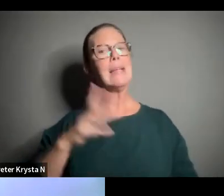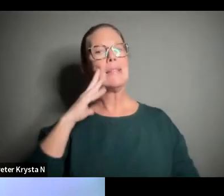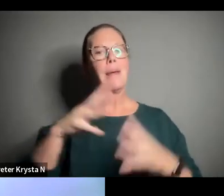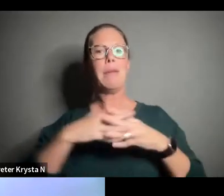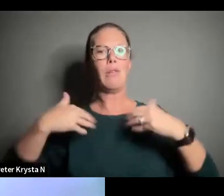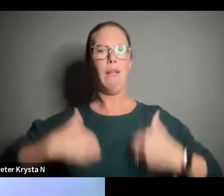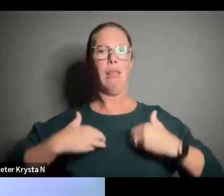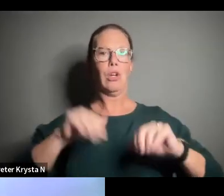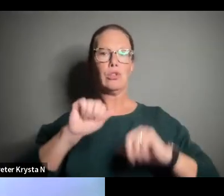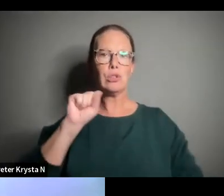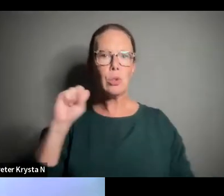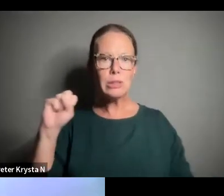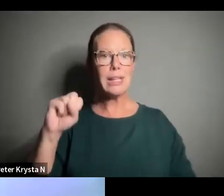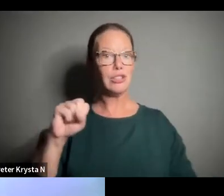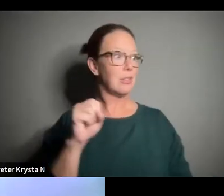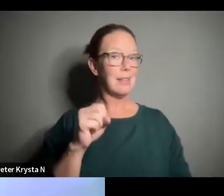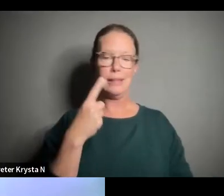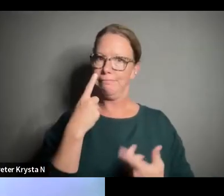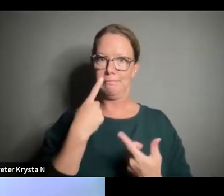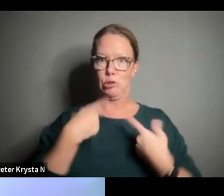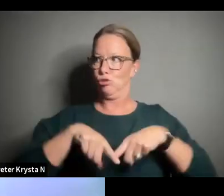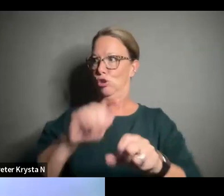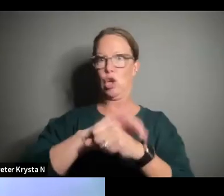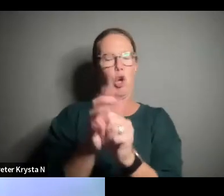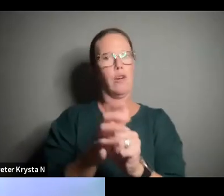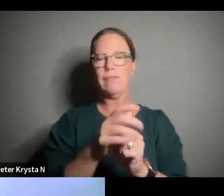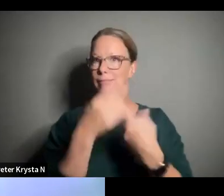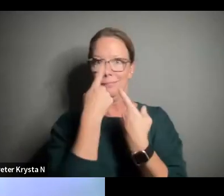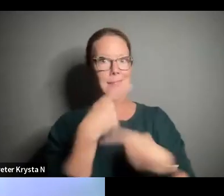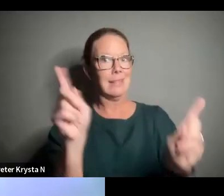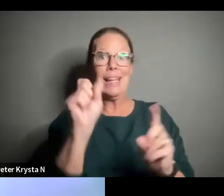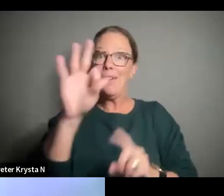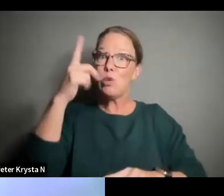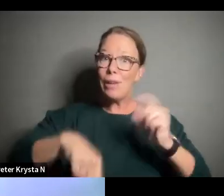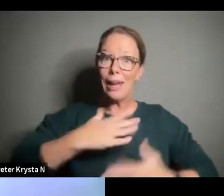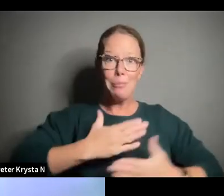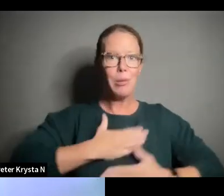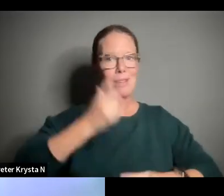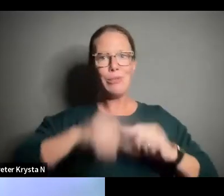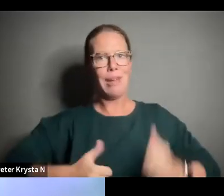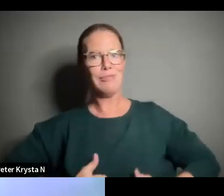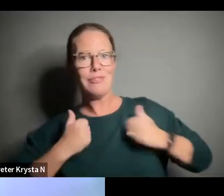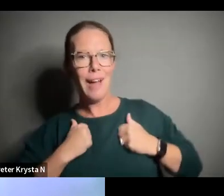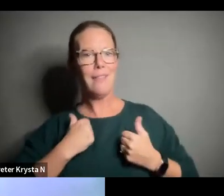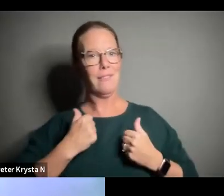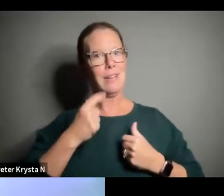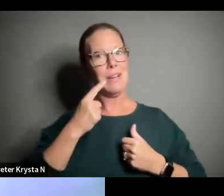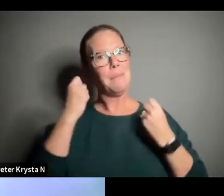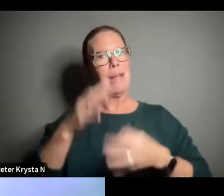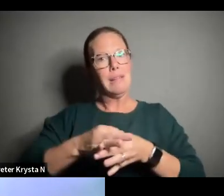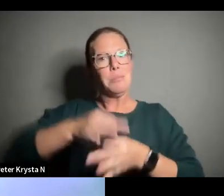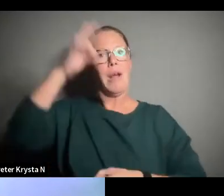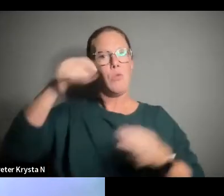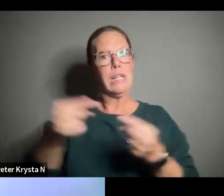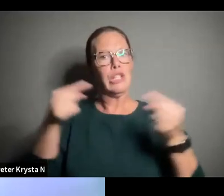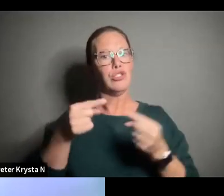pandemic, if you can't breathe, nothing else matters. And that when you've had a catastrophic spinal cord injury, and we know over 70% of all patients